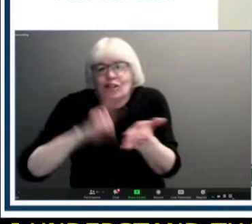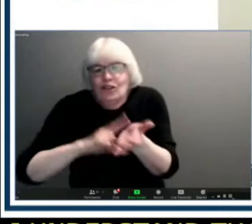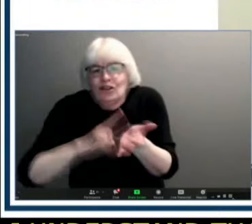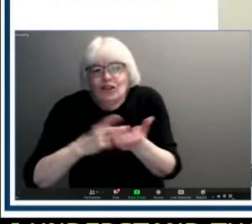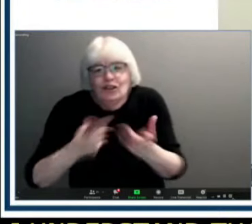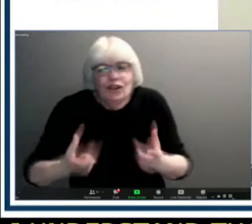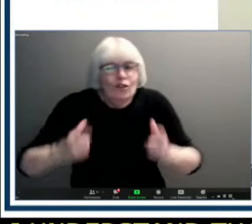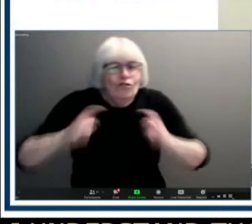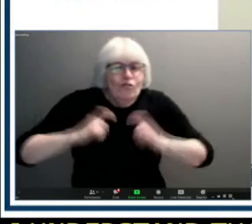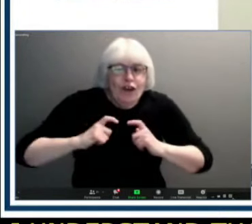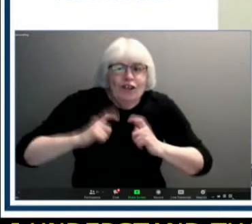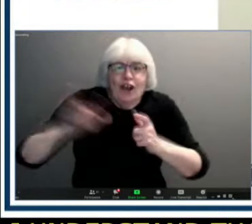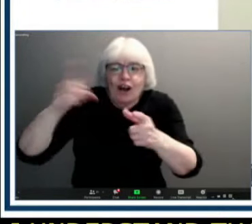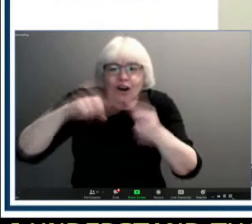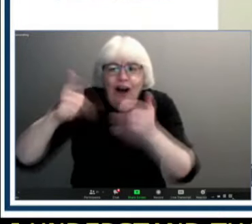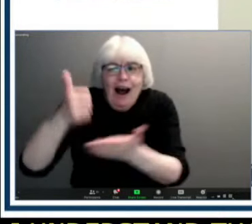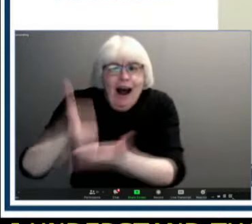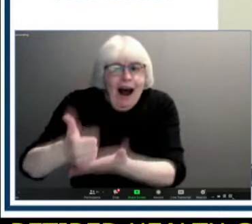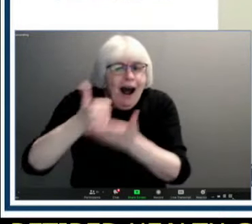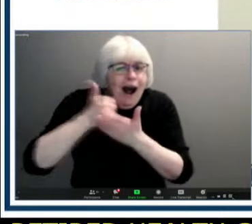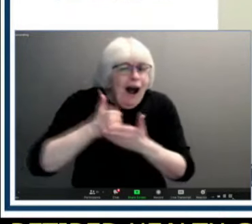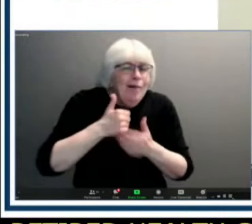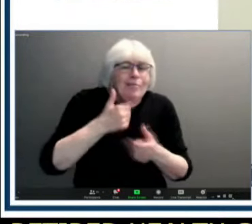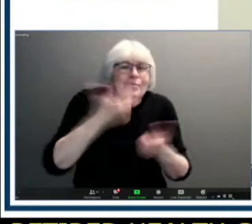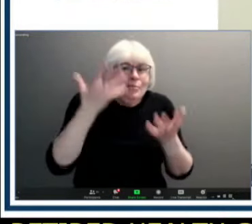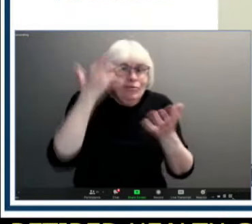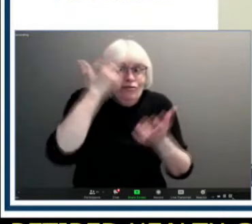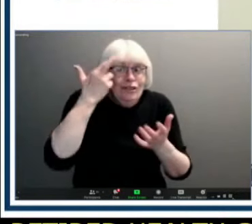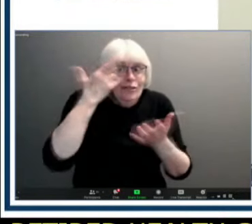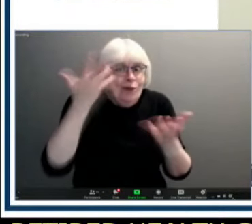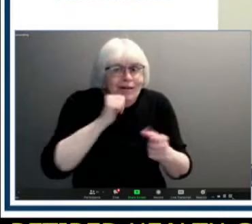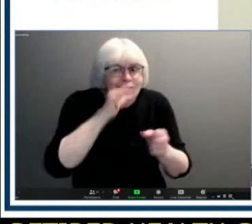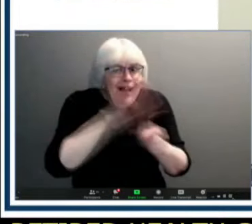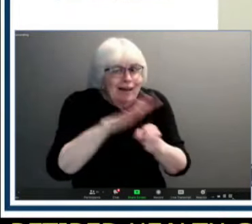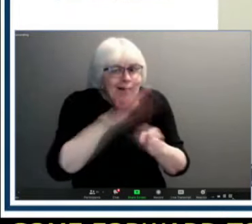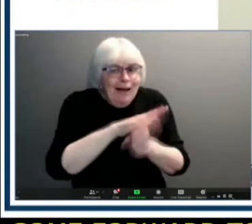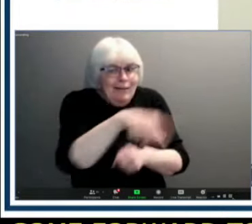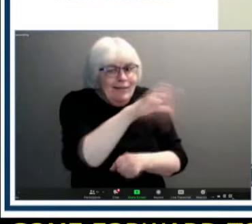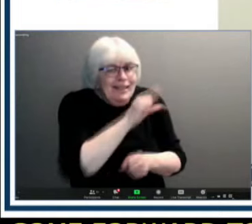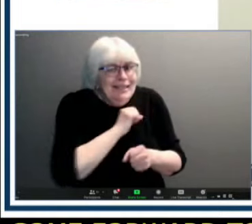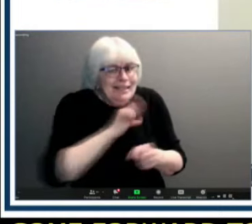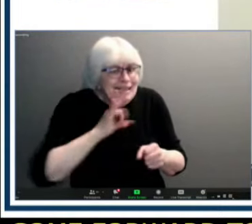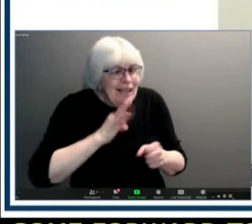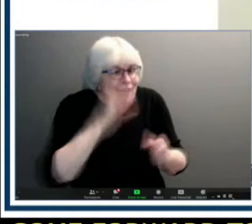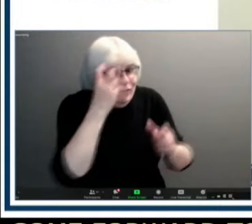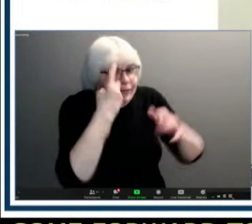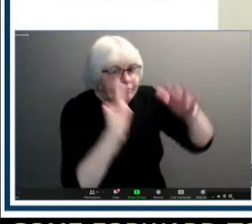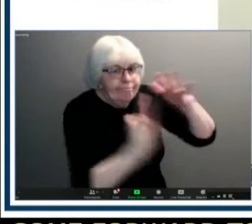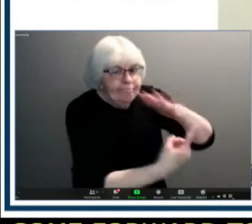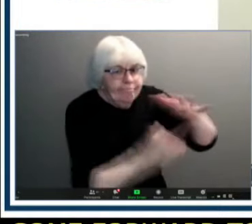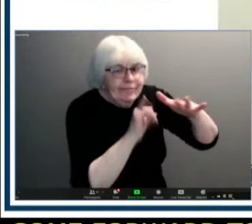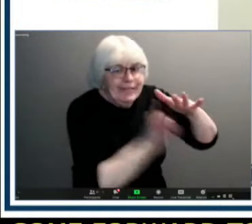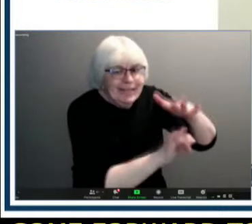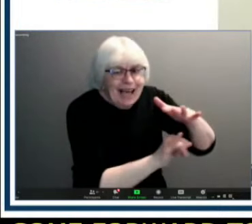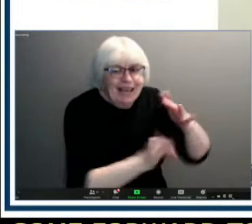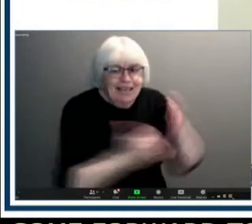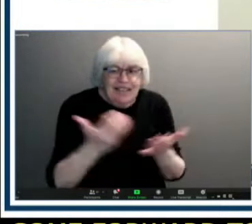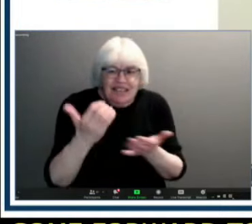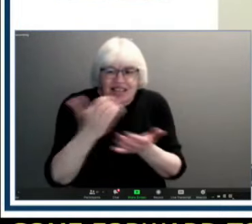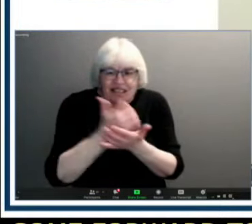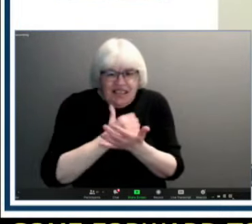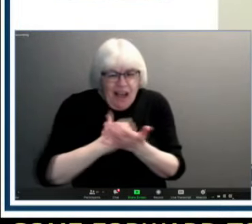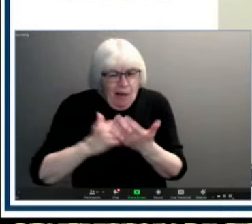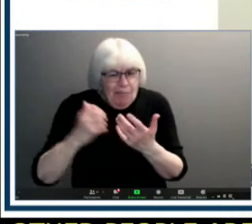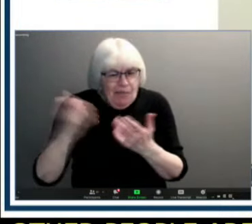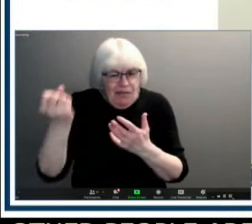because other people are self-isolating. There's been concerns expressed to me that some of these